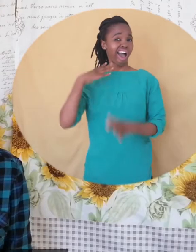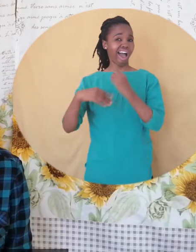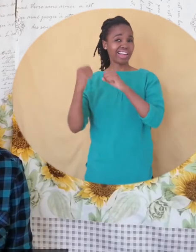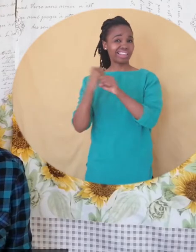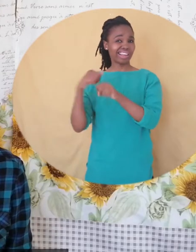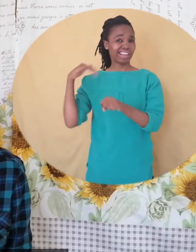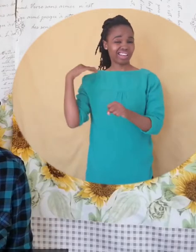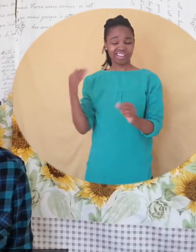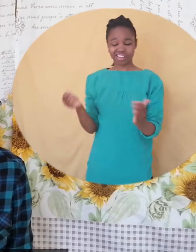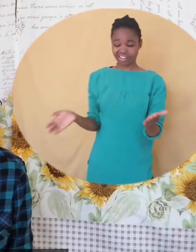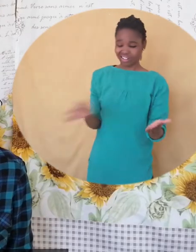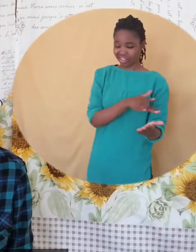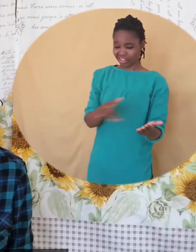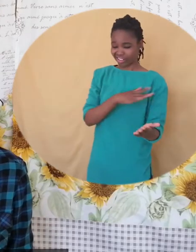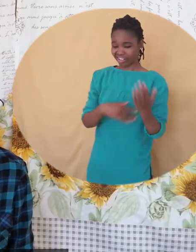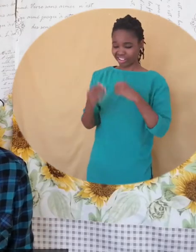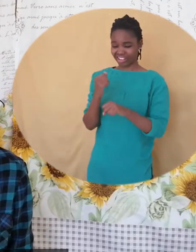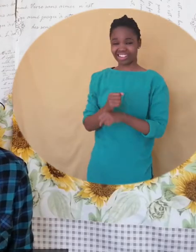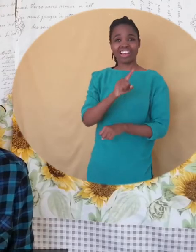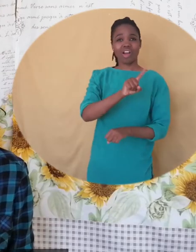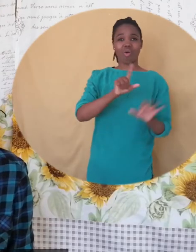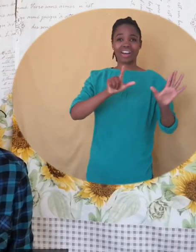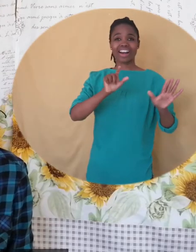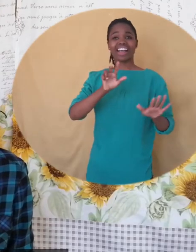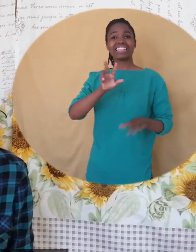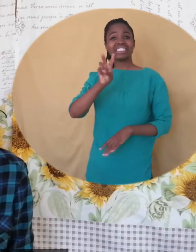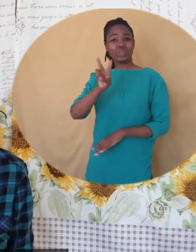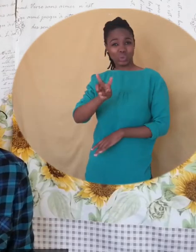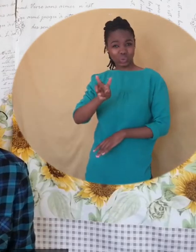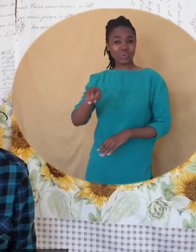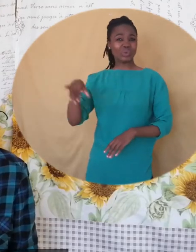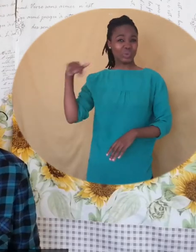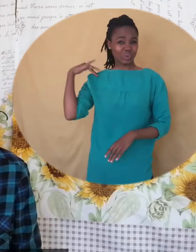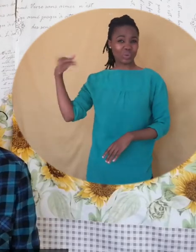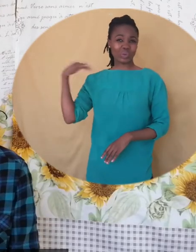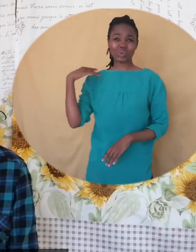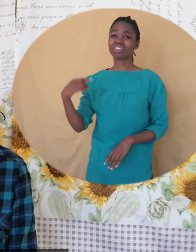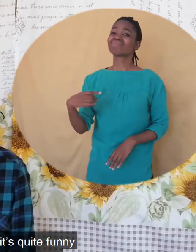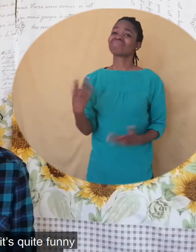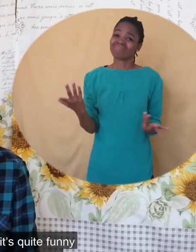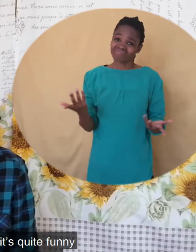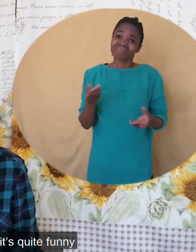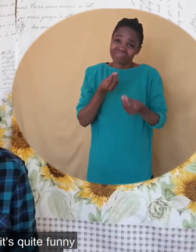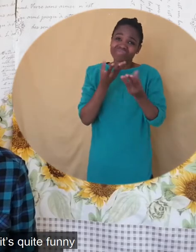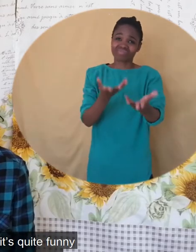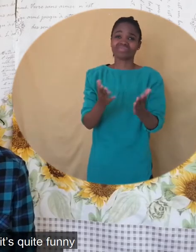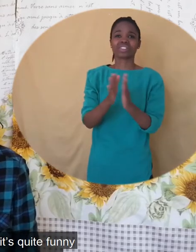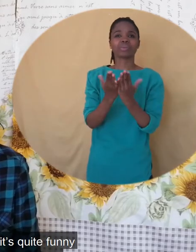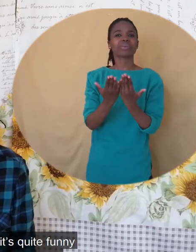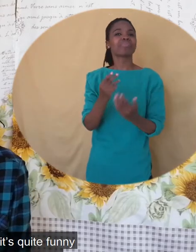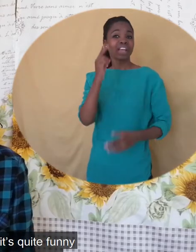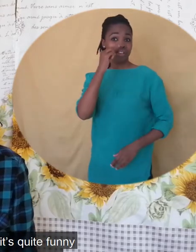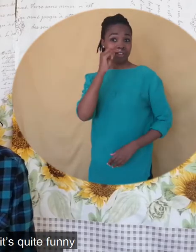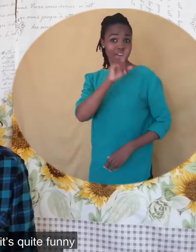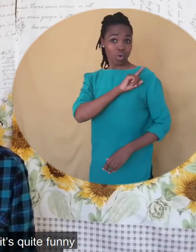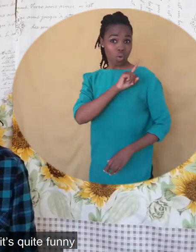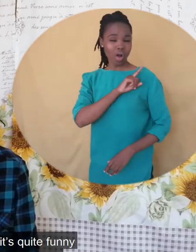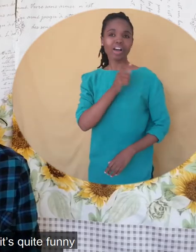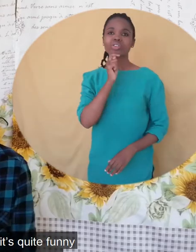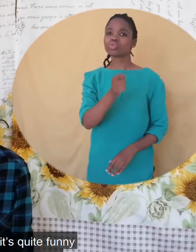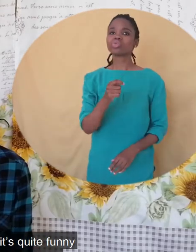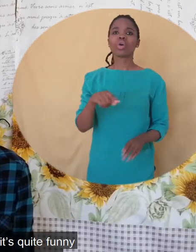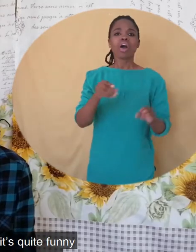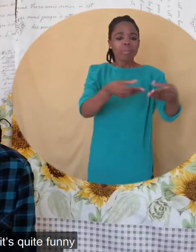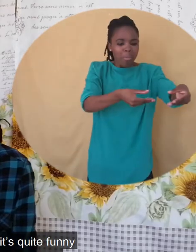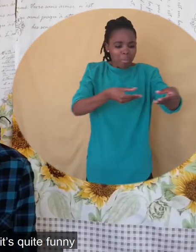If I look at the first edition, it was 1982. So when I read this book, again, it's quite funny